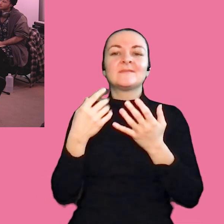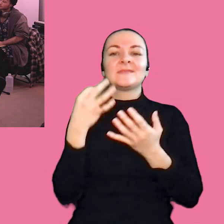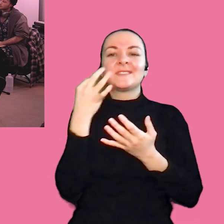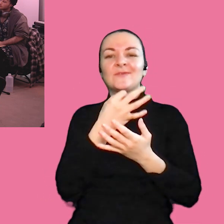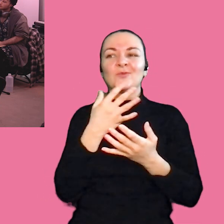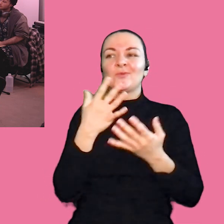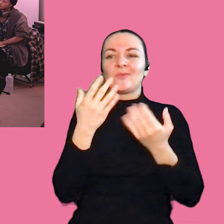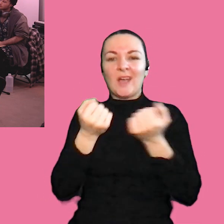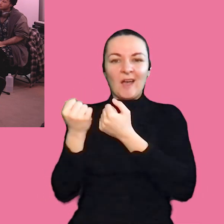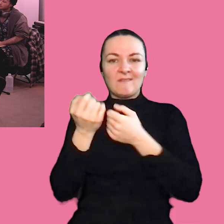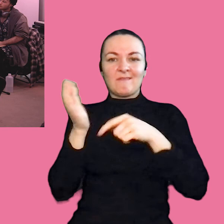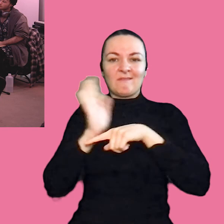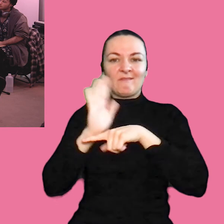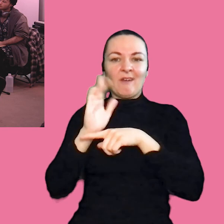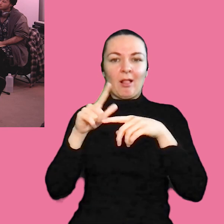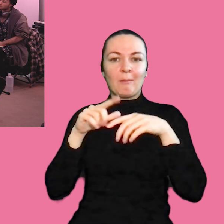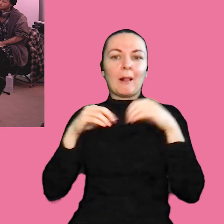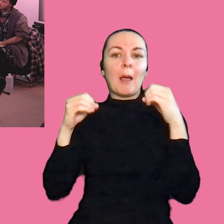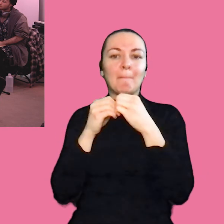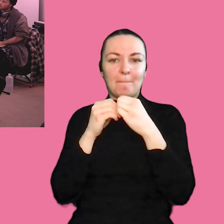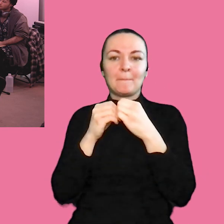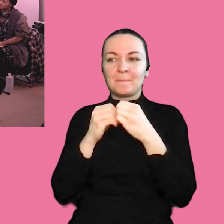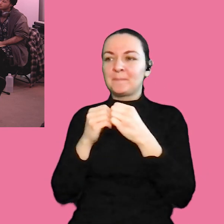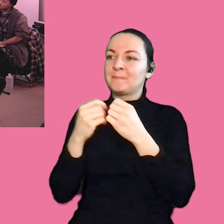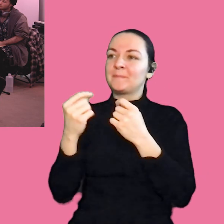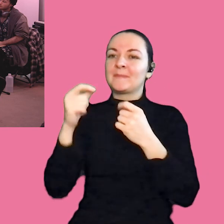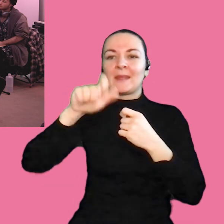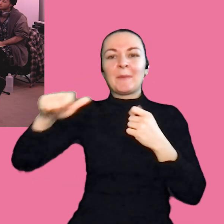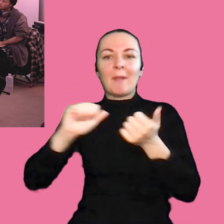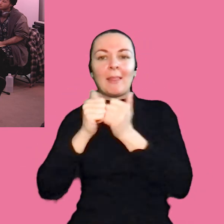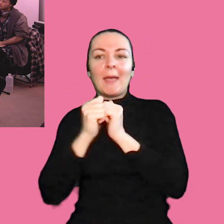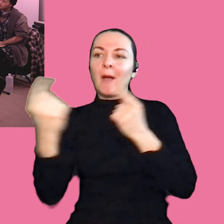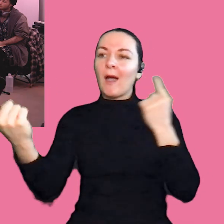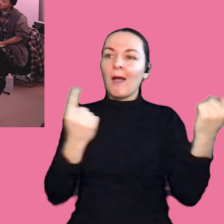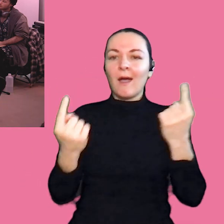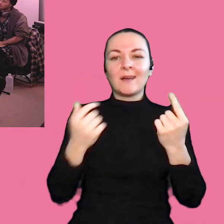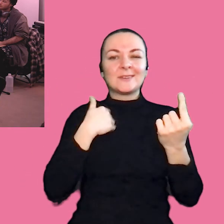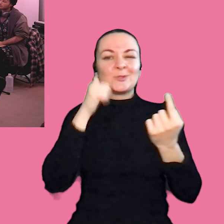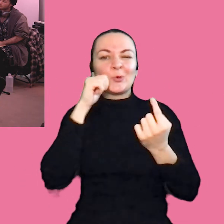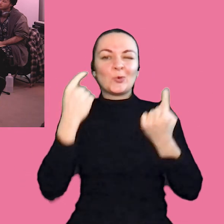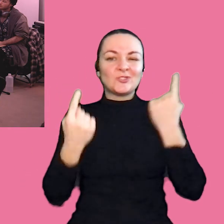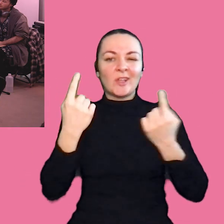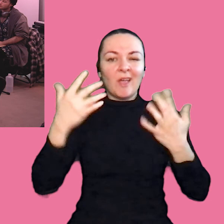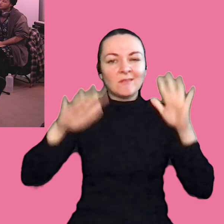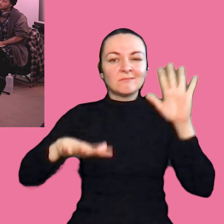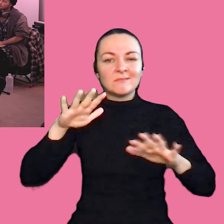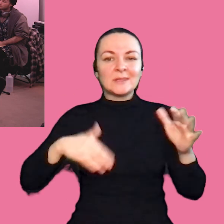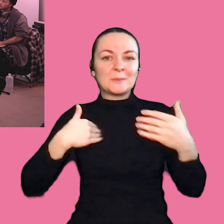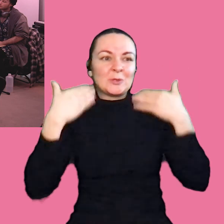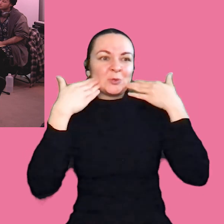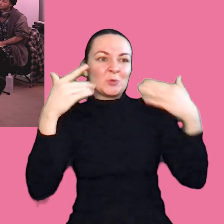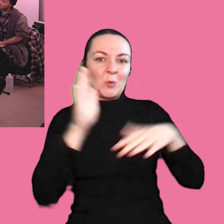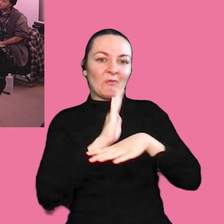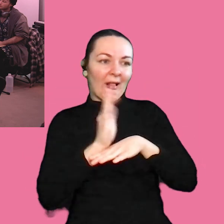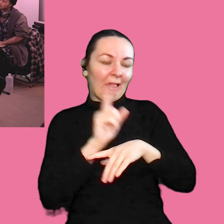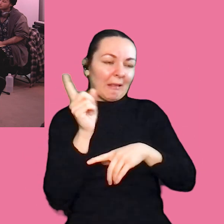clubs, and people coming into the room, so they're all neighbours and they kind of know each other, but maybe they haven't seen the film or they